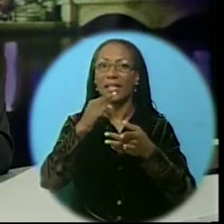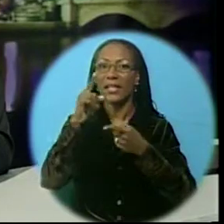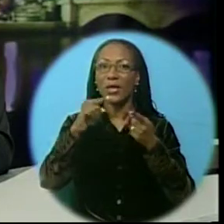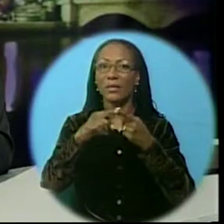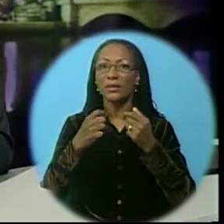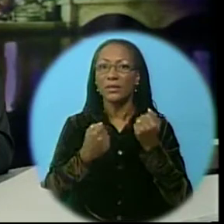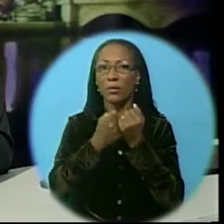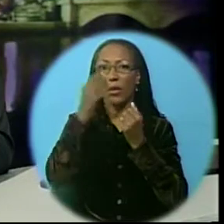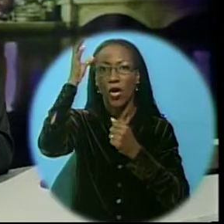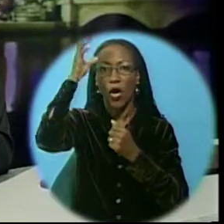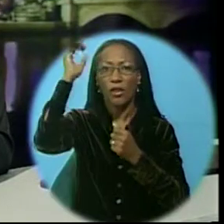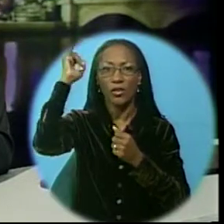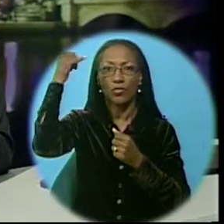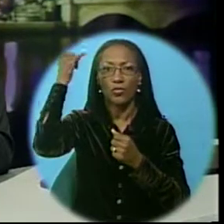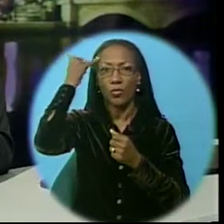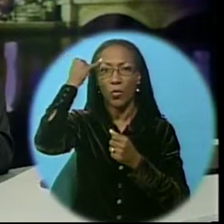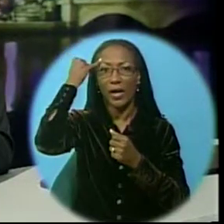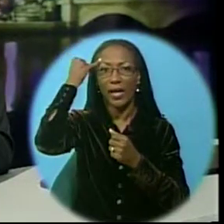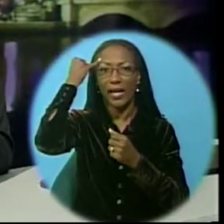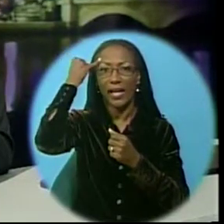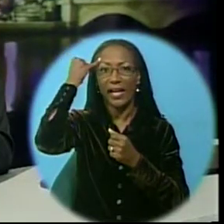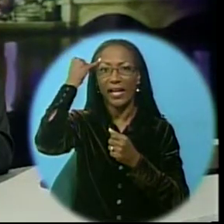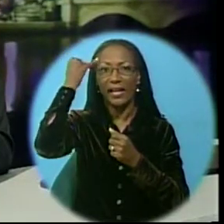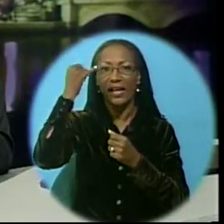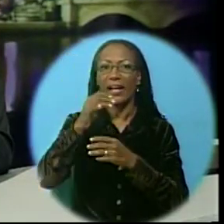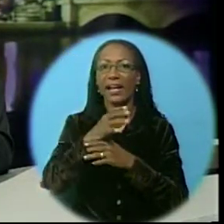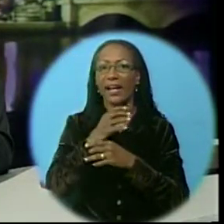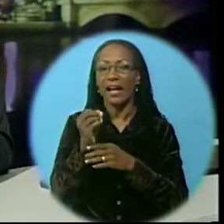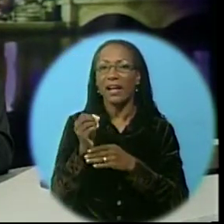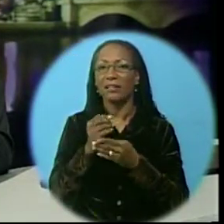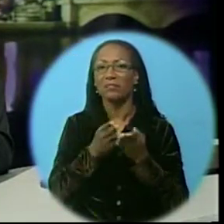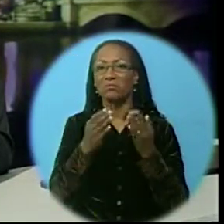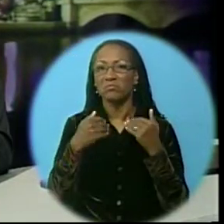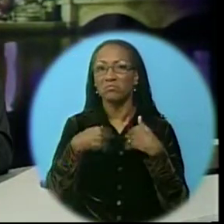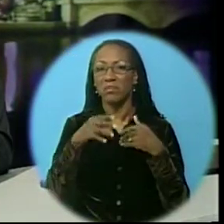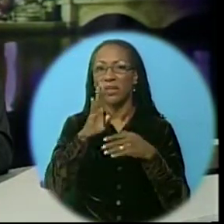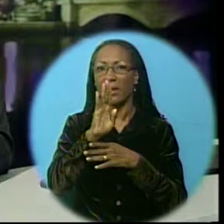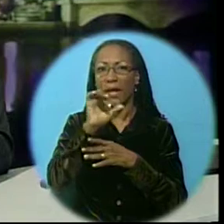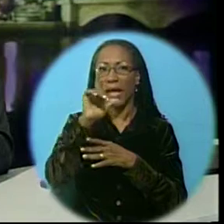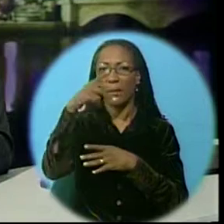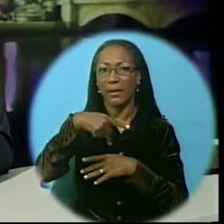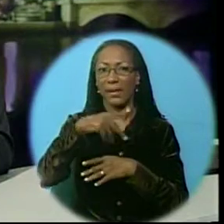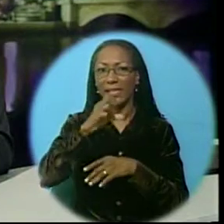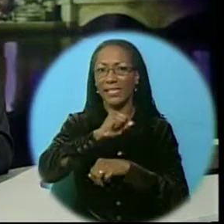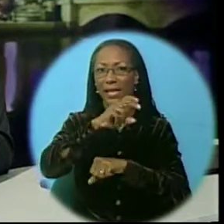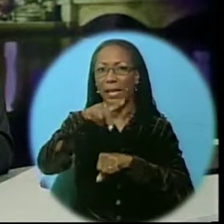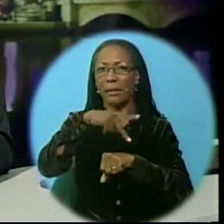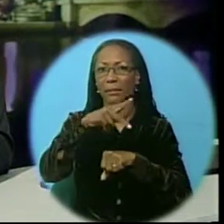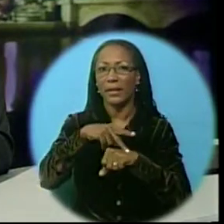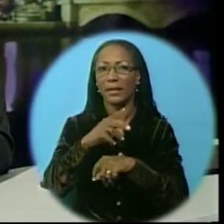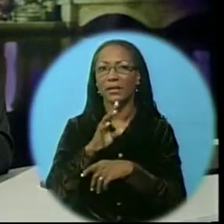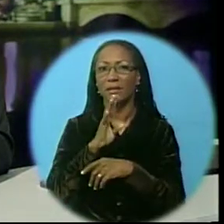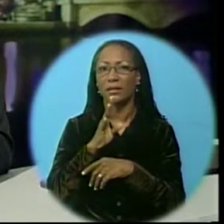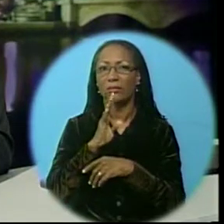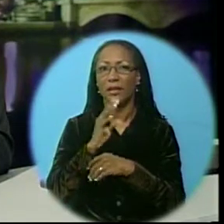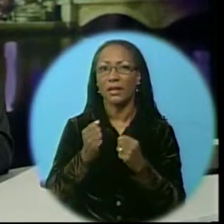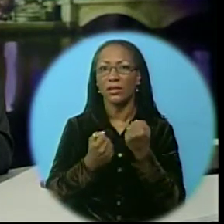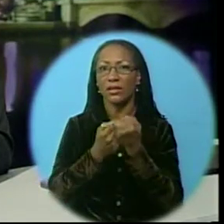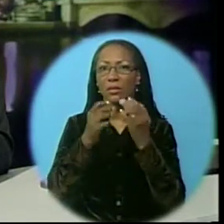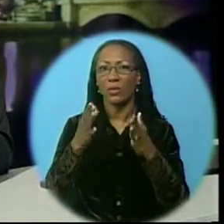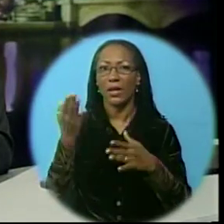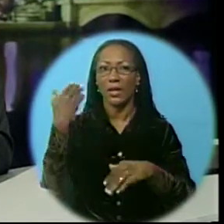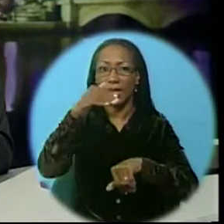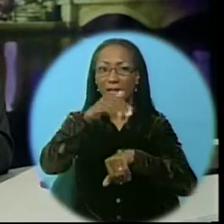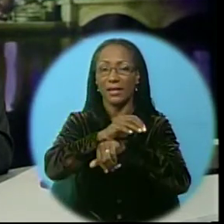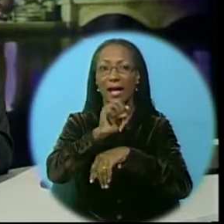as the candidate to contest the next general election on a BLP ticket in St. Peter. Speaking to supporters last night at the